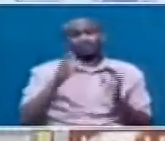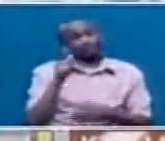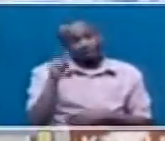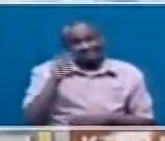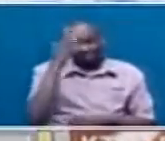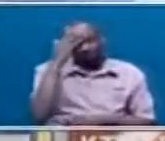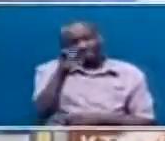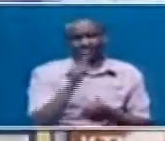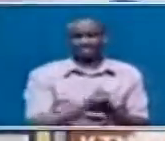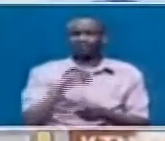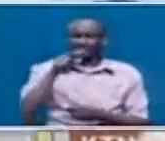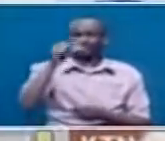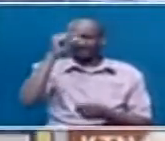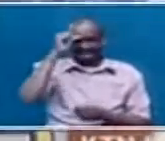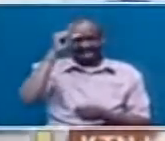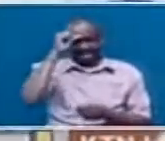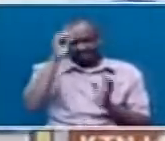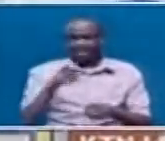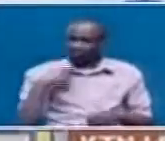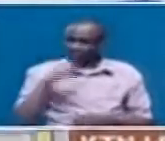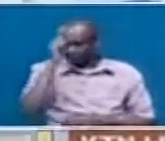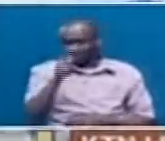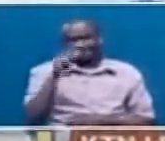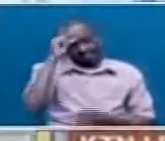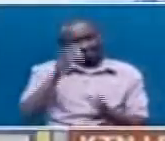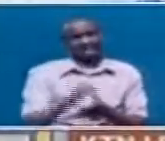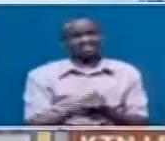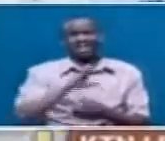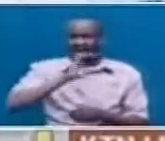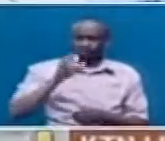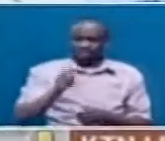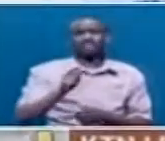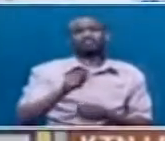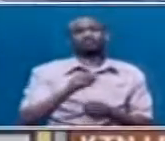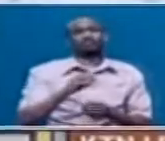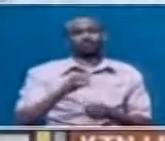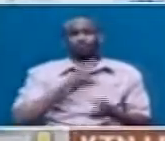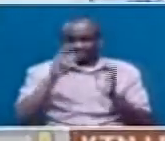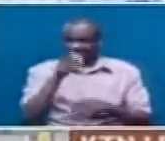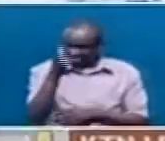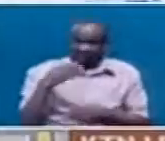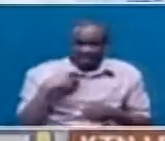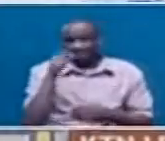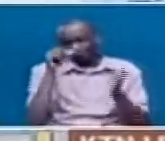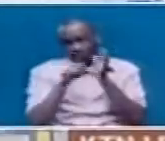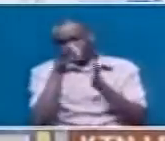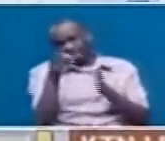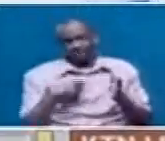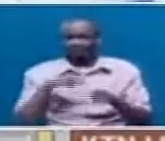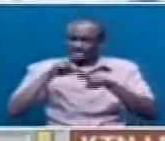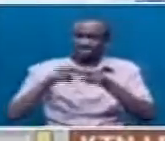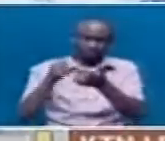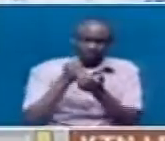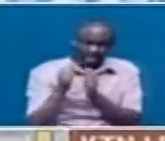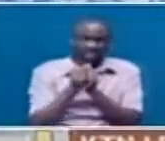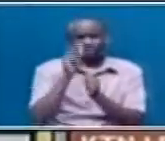know that because he's a governor and we have to respect him. County commissioner, we have to respect it. If there's an issue, we need to dialogue together to